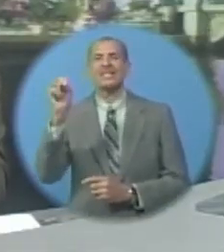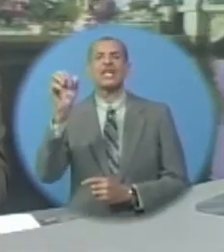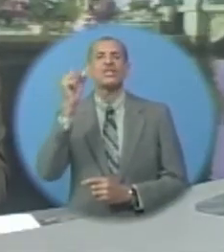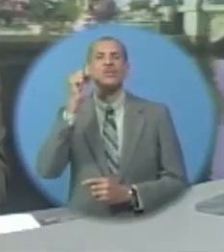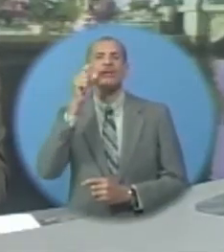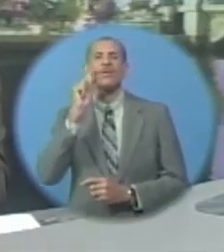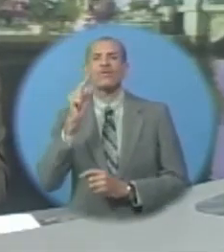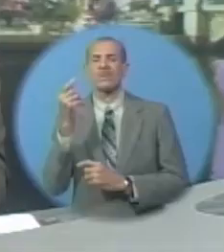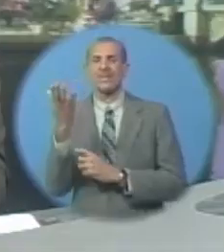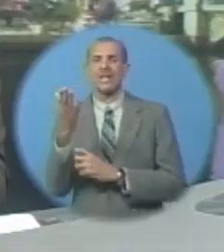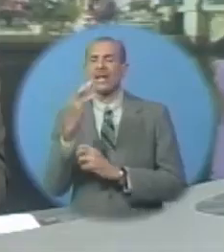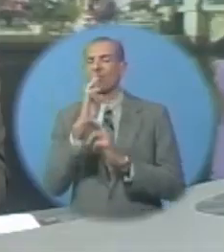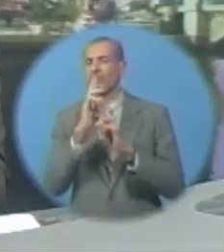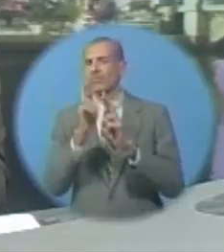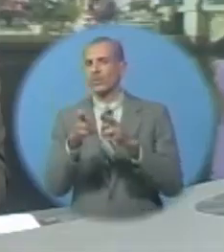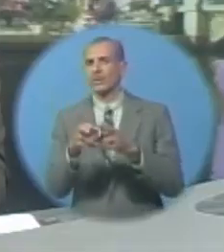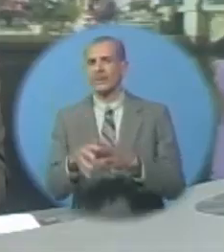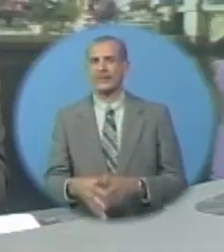and filed this report.